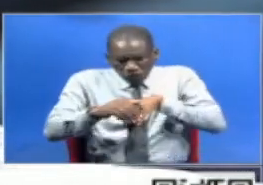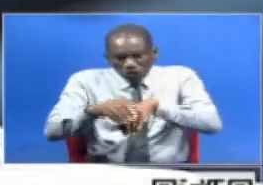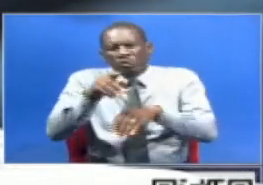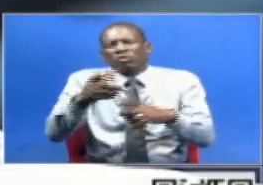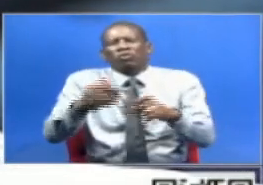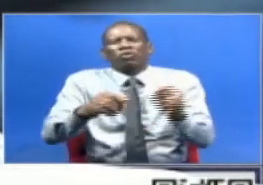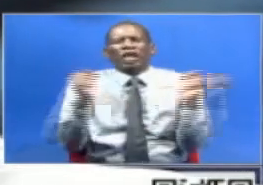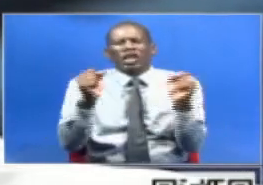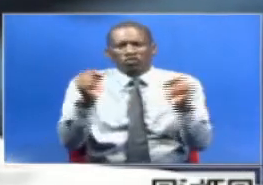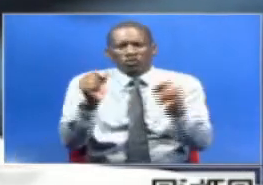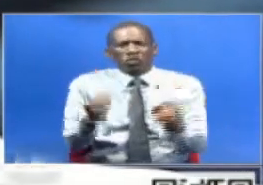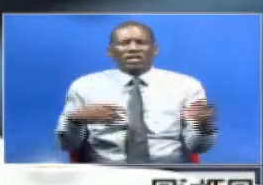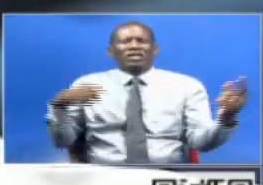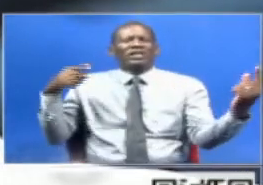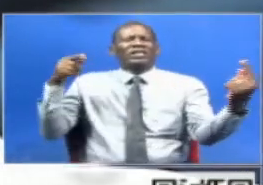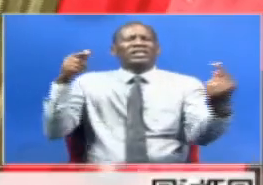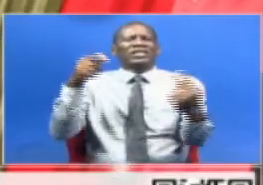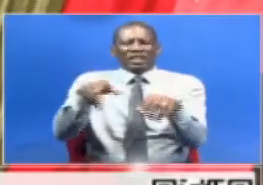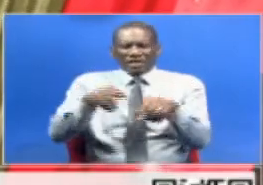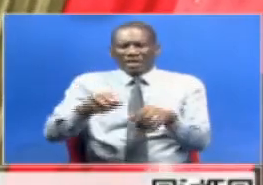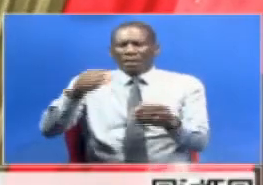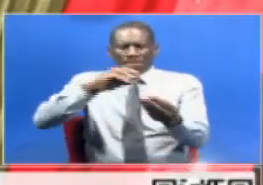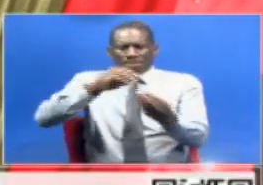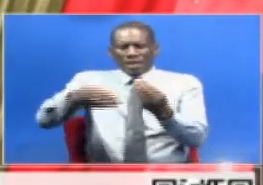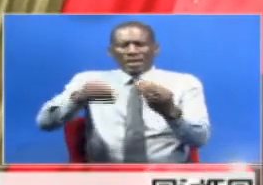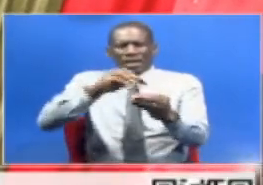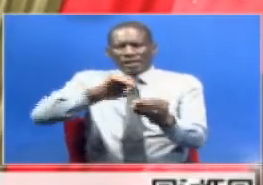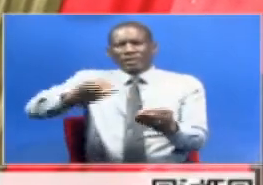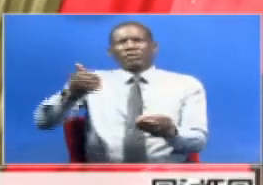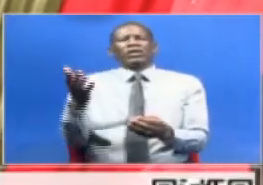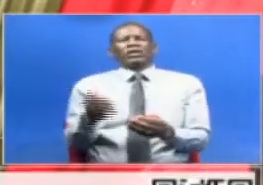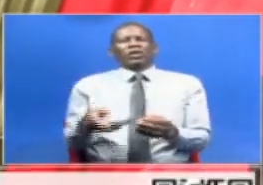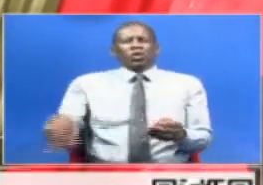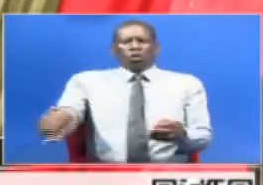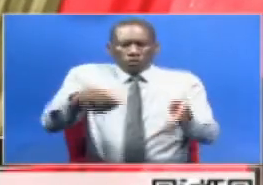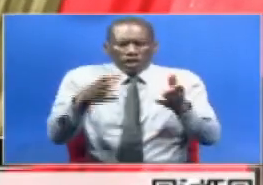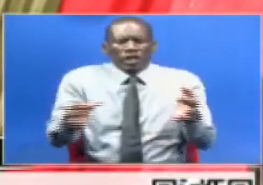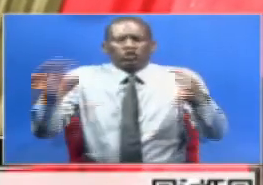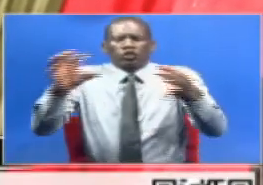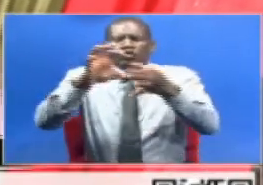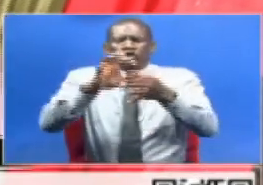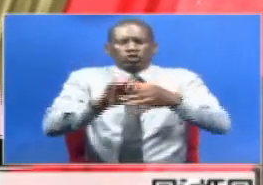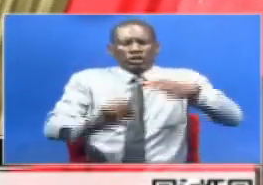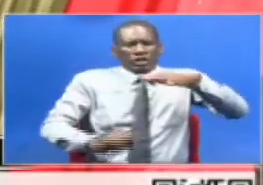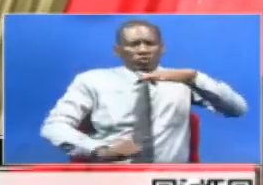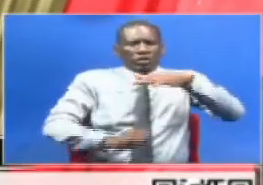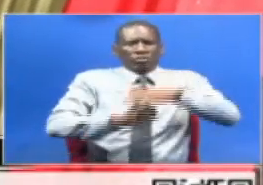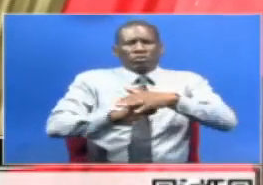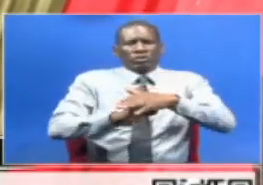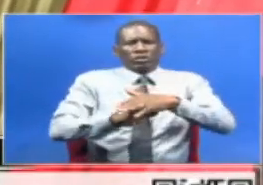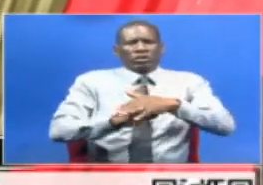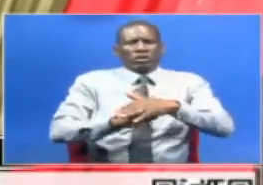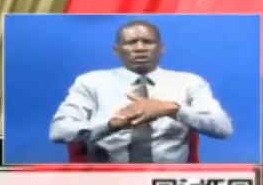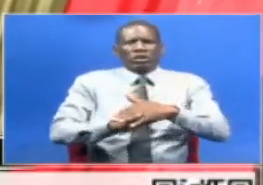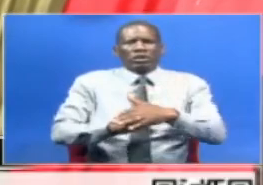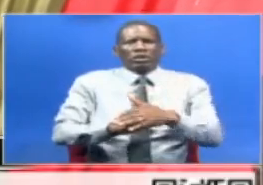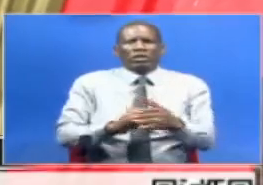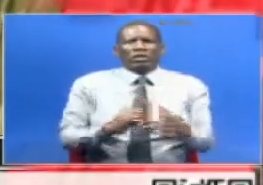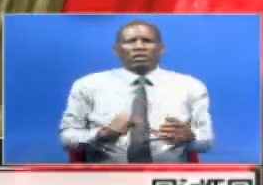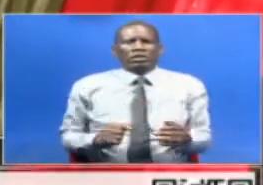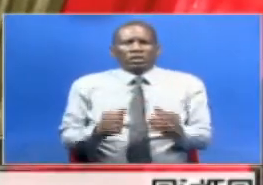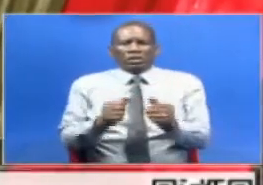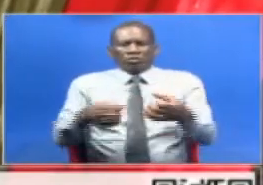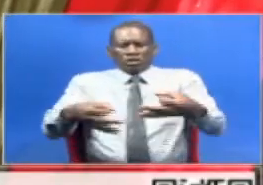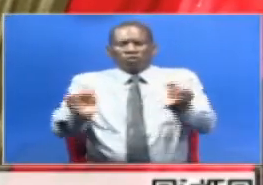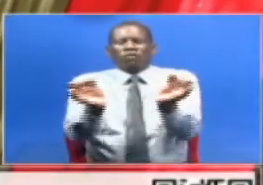Nanyuki mpaka hapa Banana. We are here to join and stand in solidarity with the